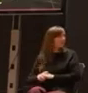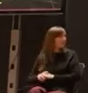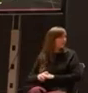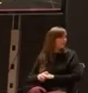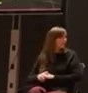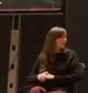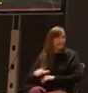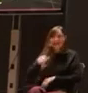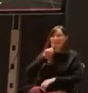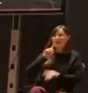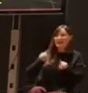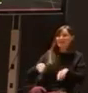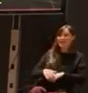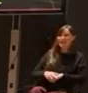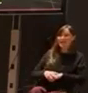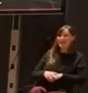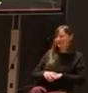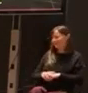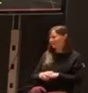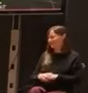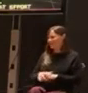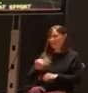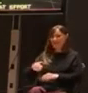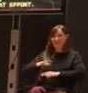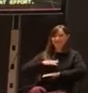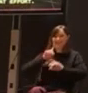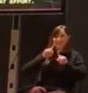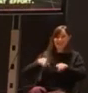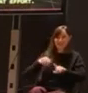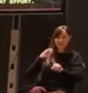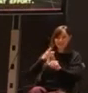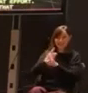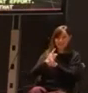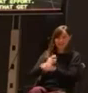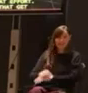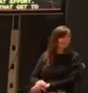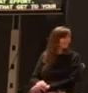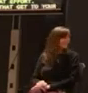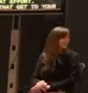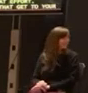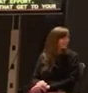But it would be a great effort. Does that get to your point?